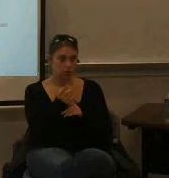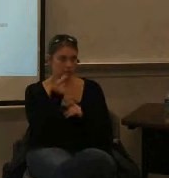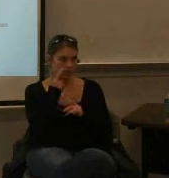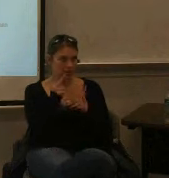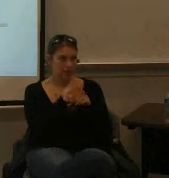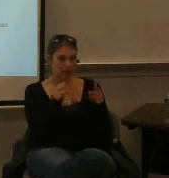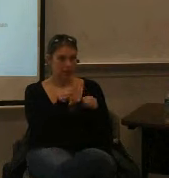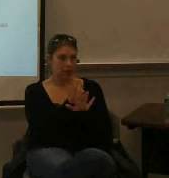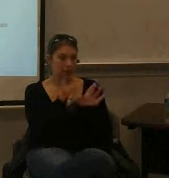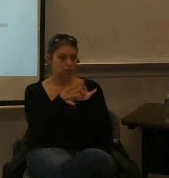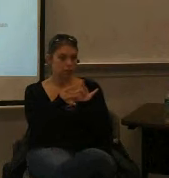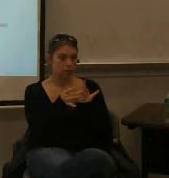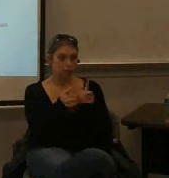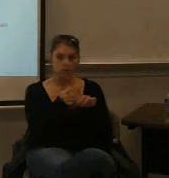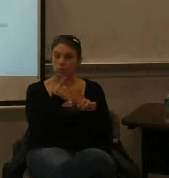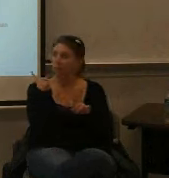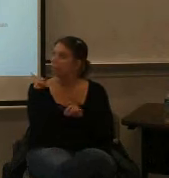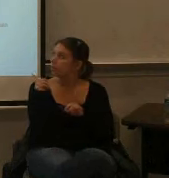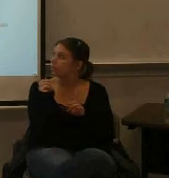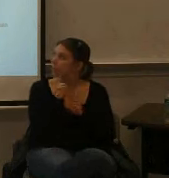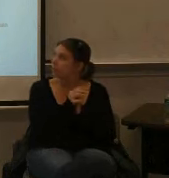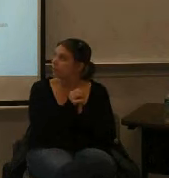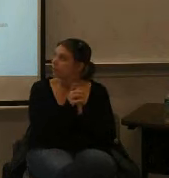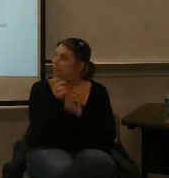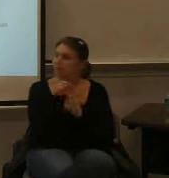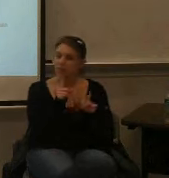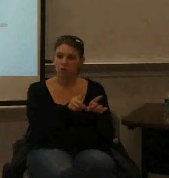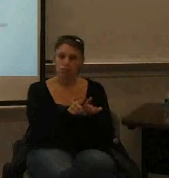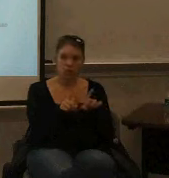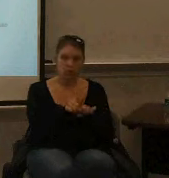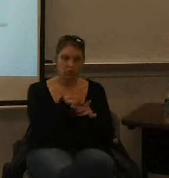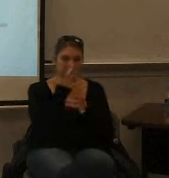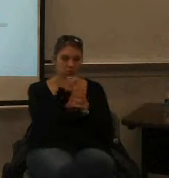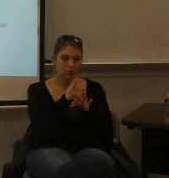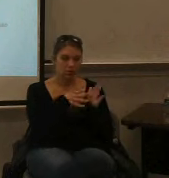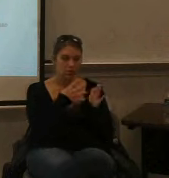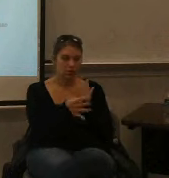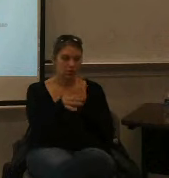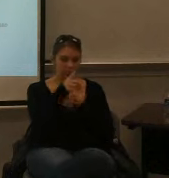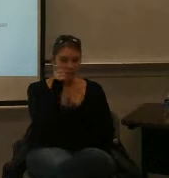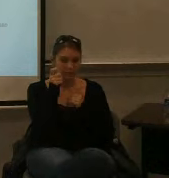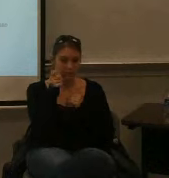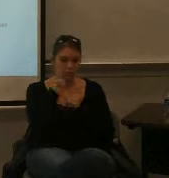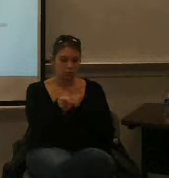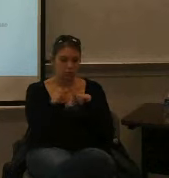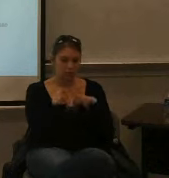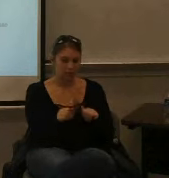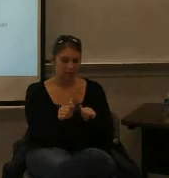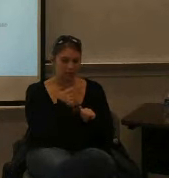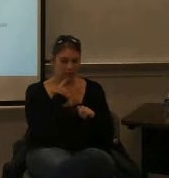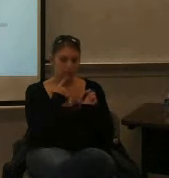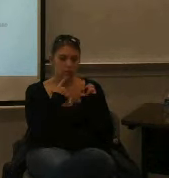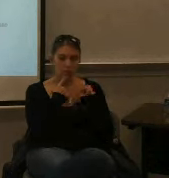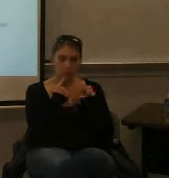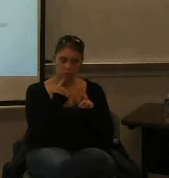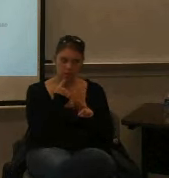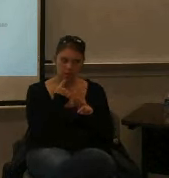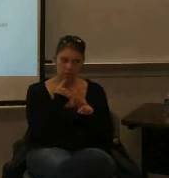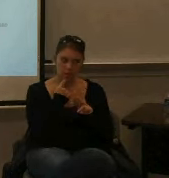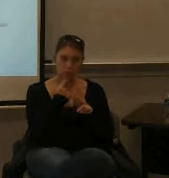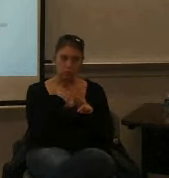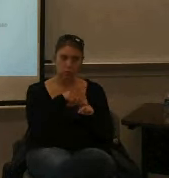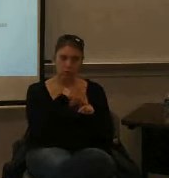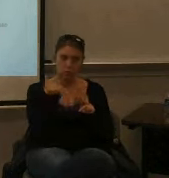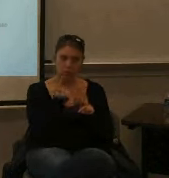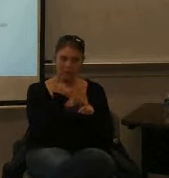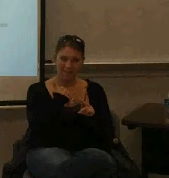very clear relationship to this. This is also an interesting graph because you can say, okay, we